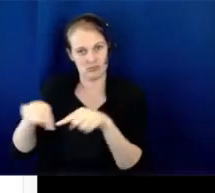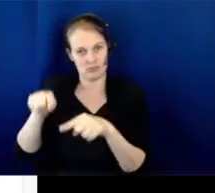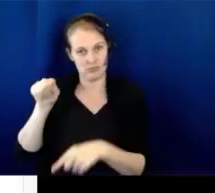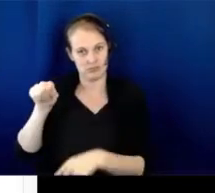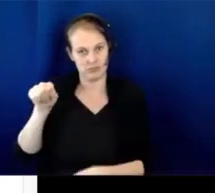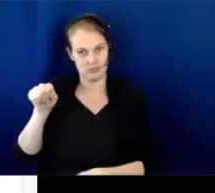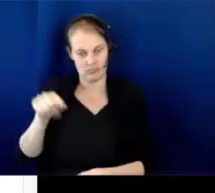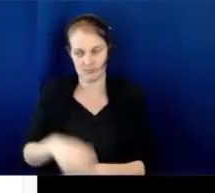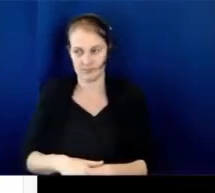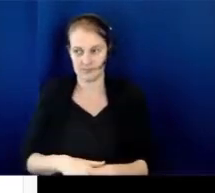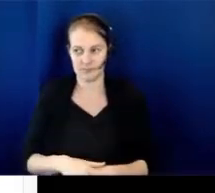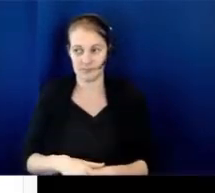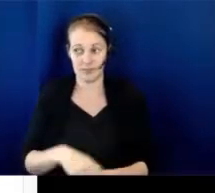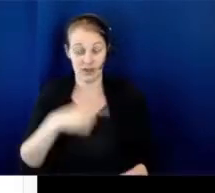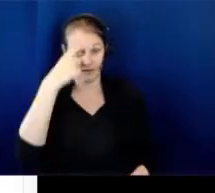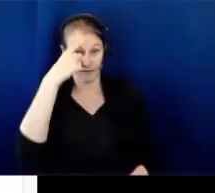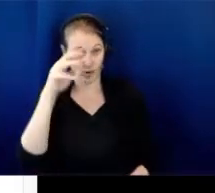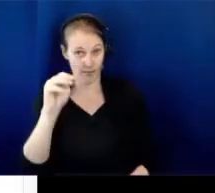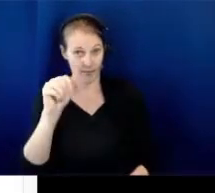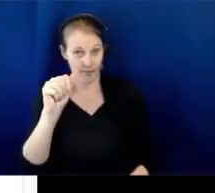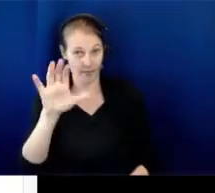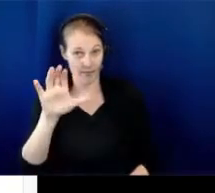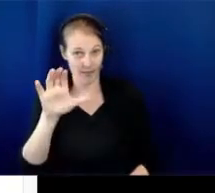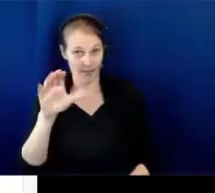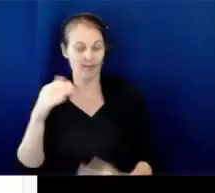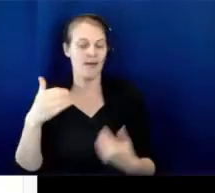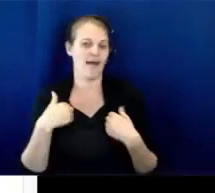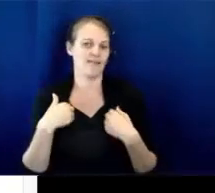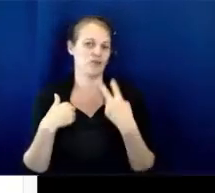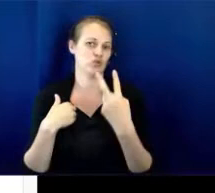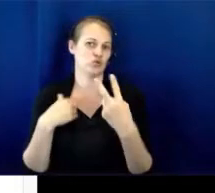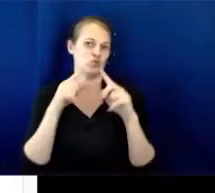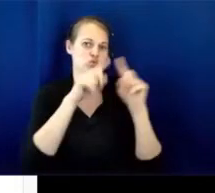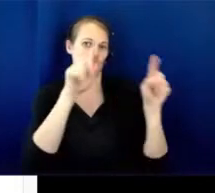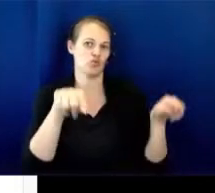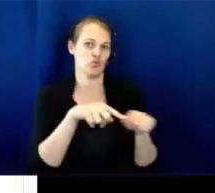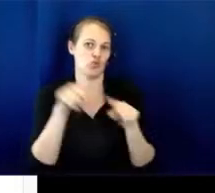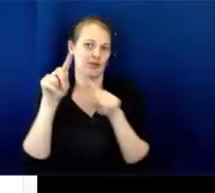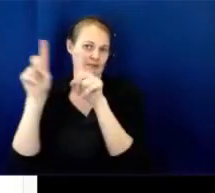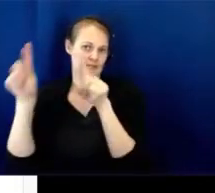And for the Mac, you do have two screens that are possible. So you can